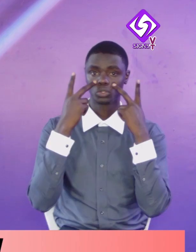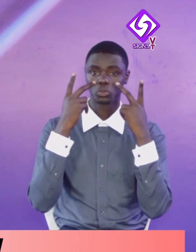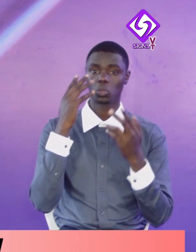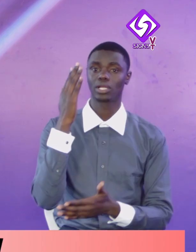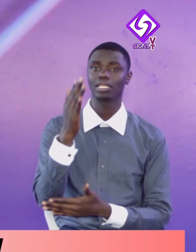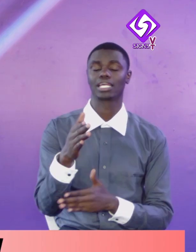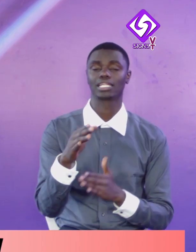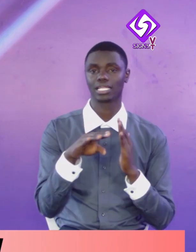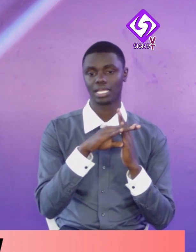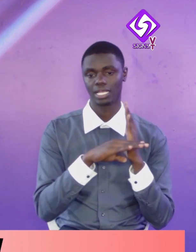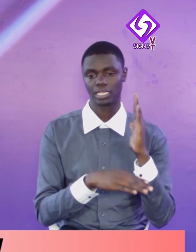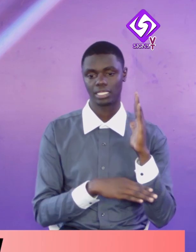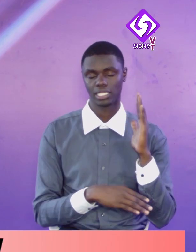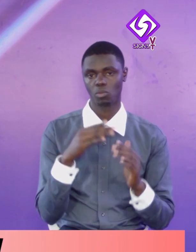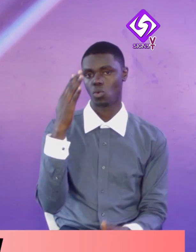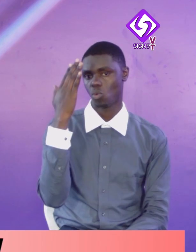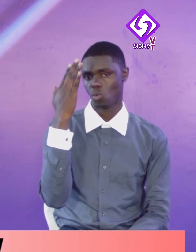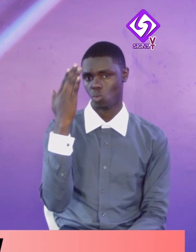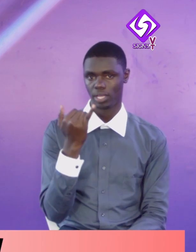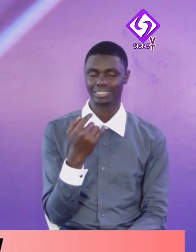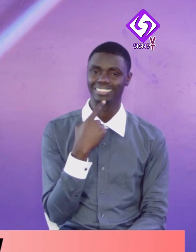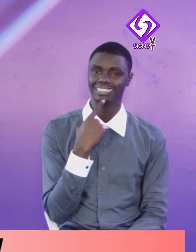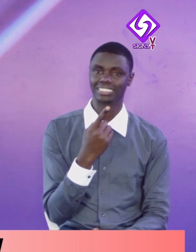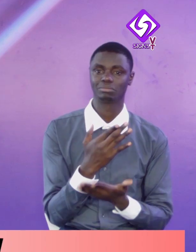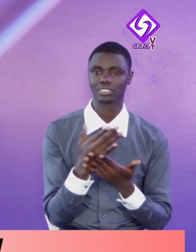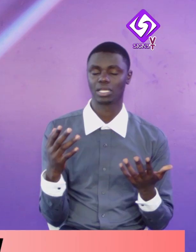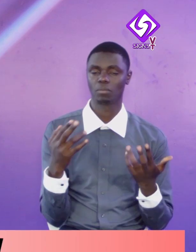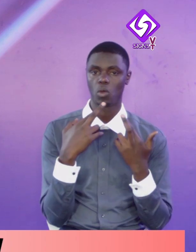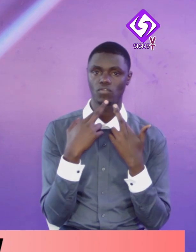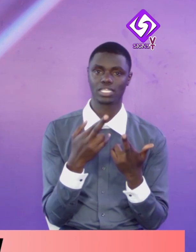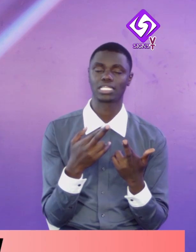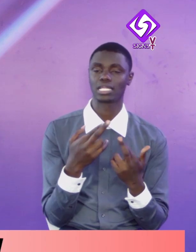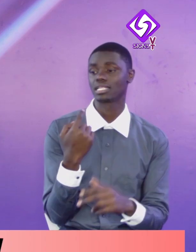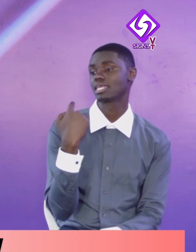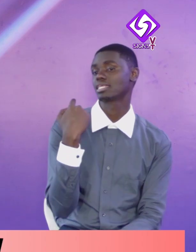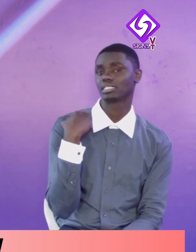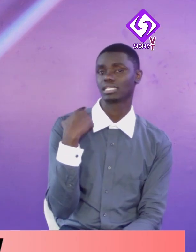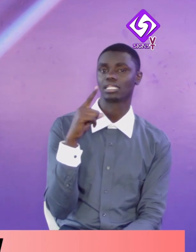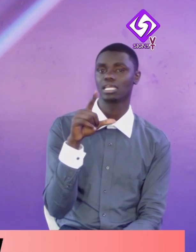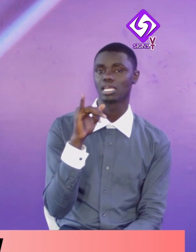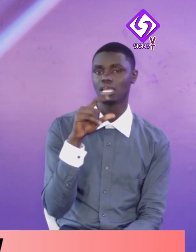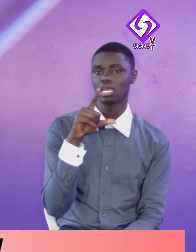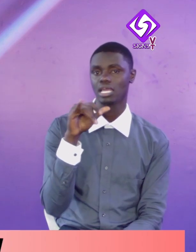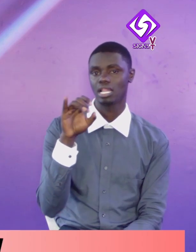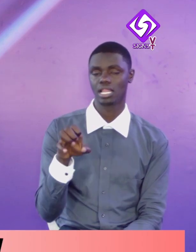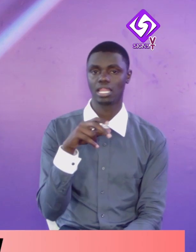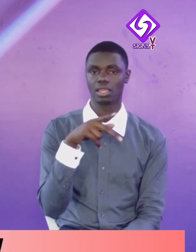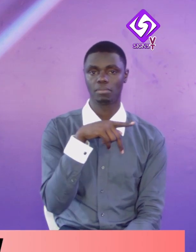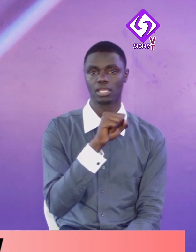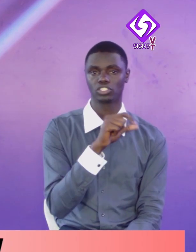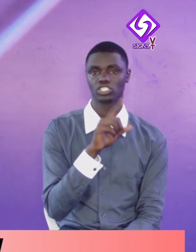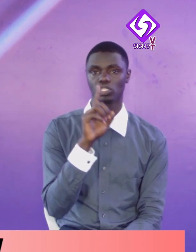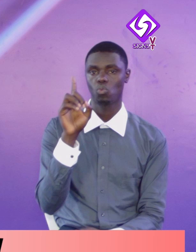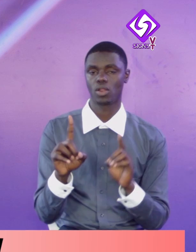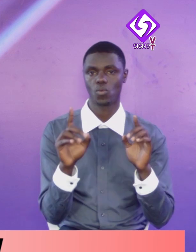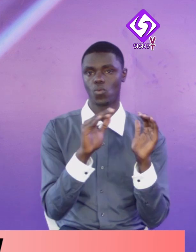the standings. Yes. Because just to mention some of the big result yesterday, Lille versus PSG, it was a 1-1 draw.